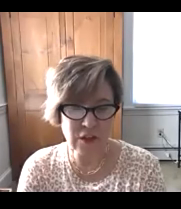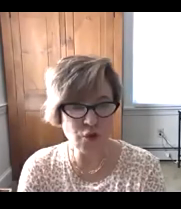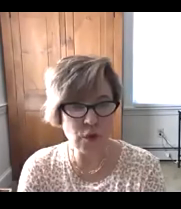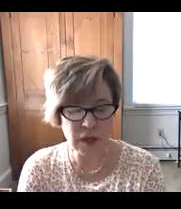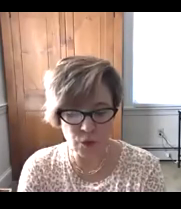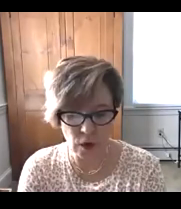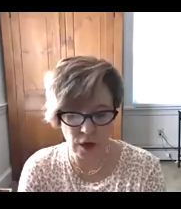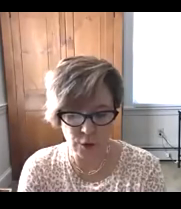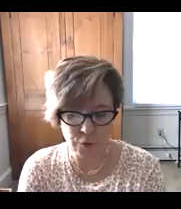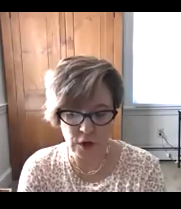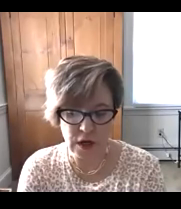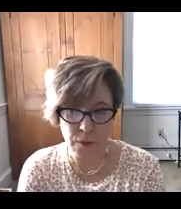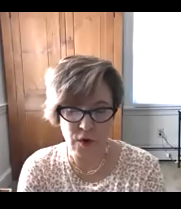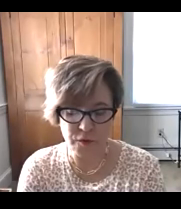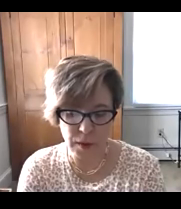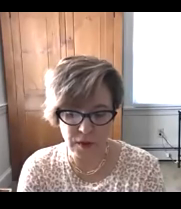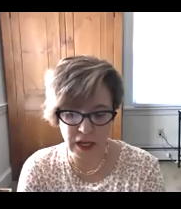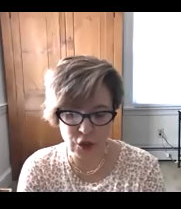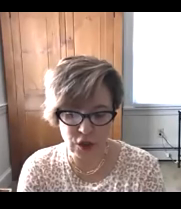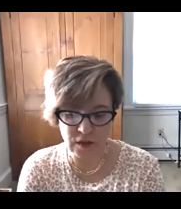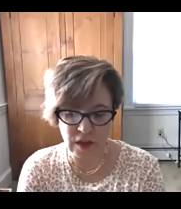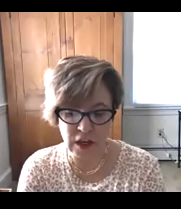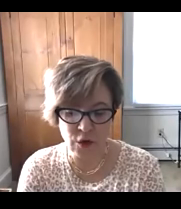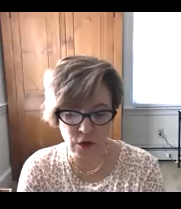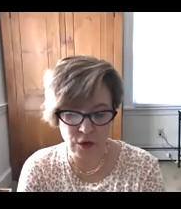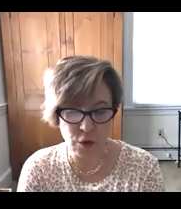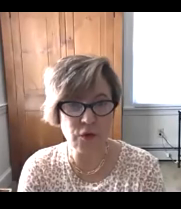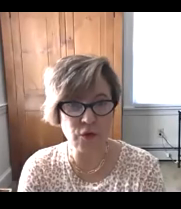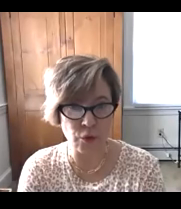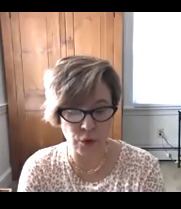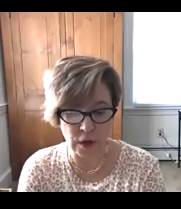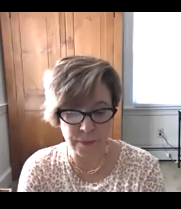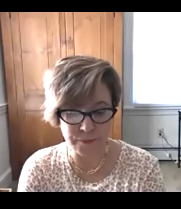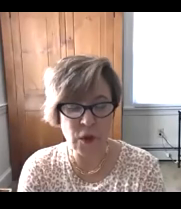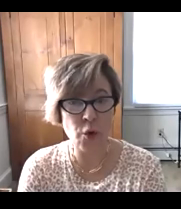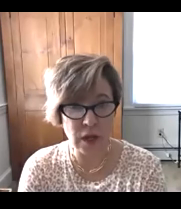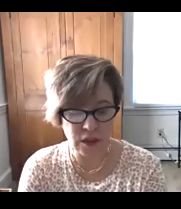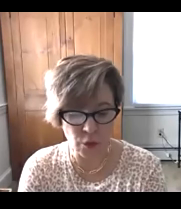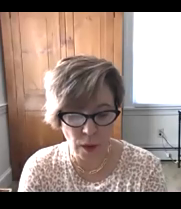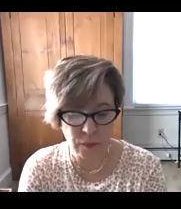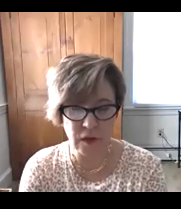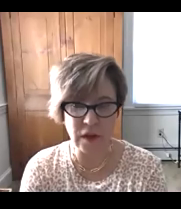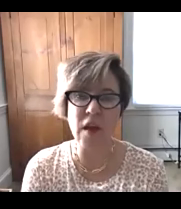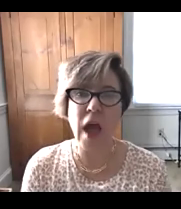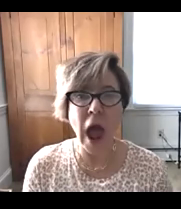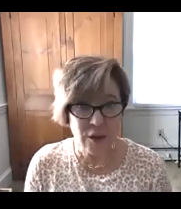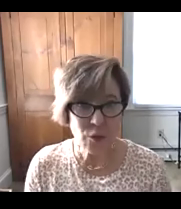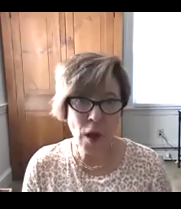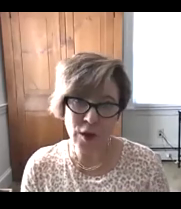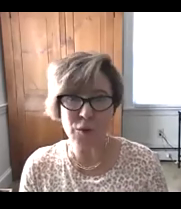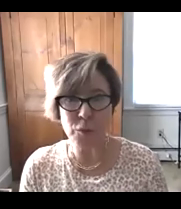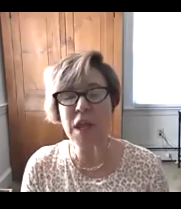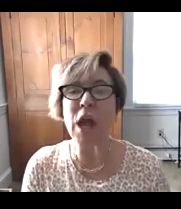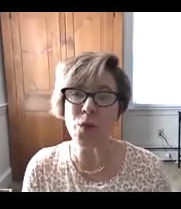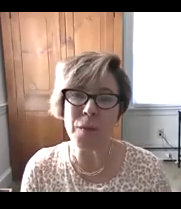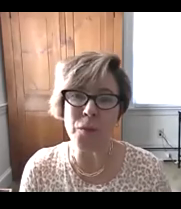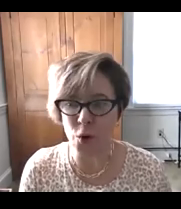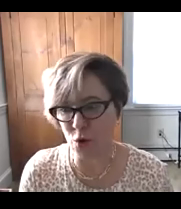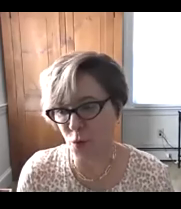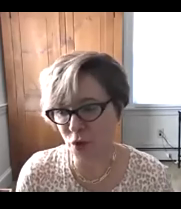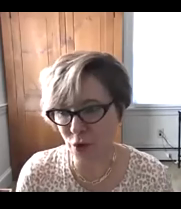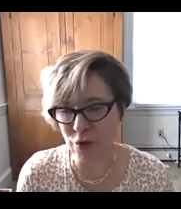he's a contributing writer for a number of publications and news oriented websites, as well as being a